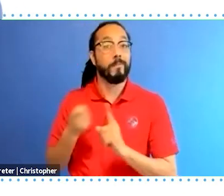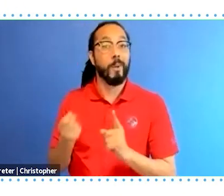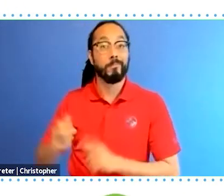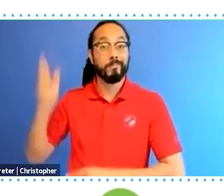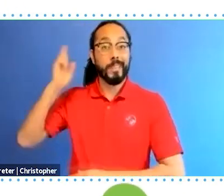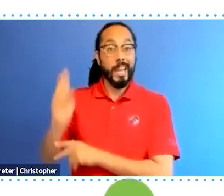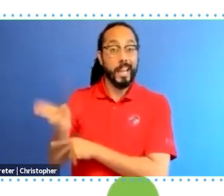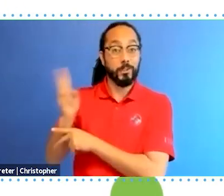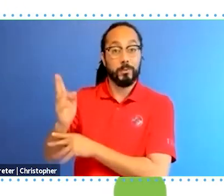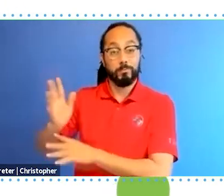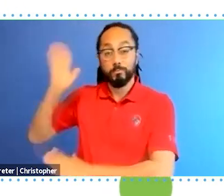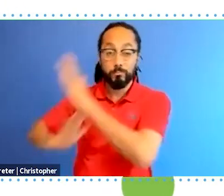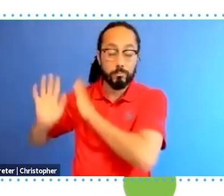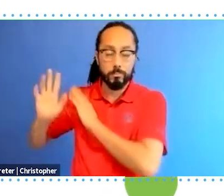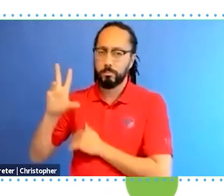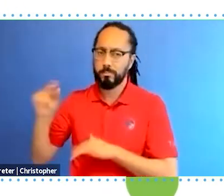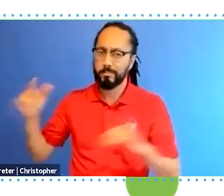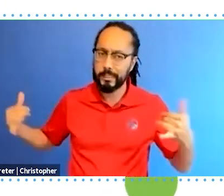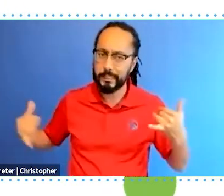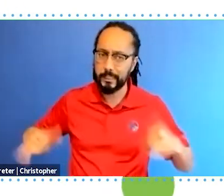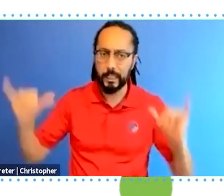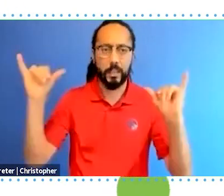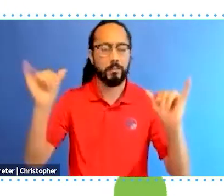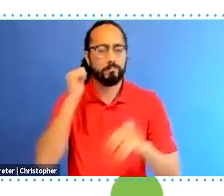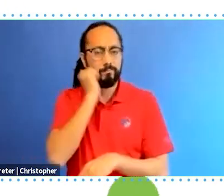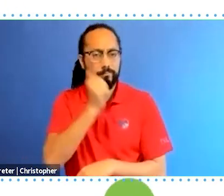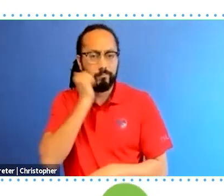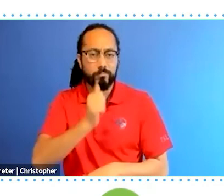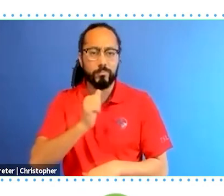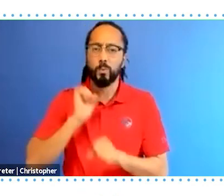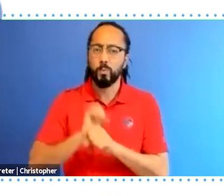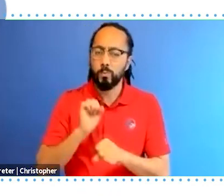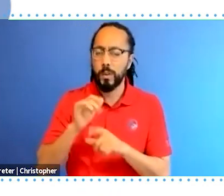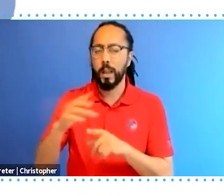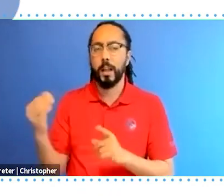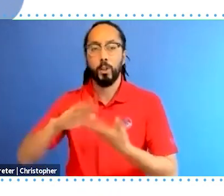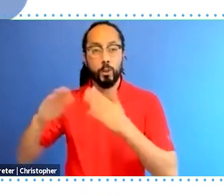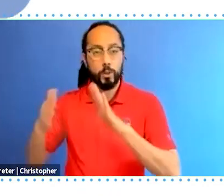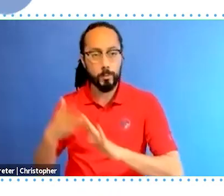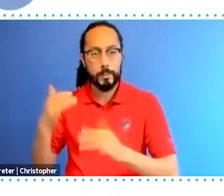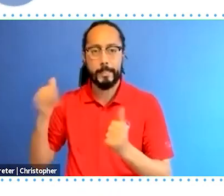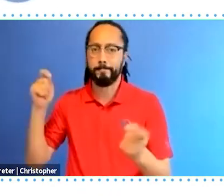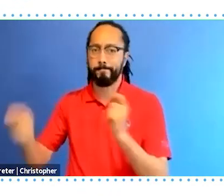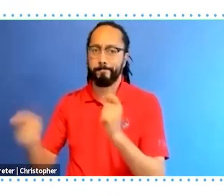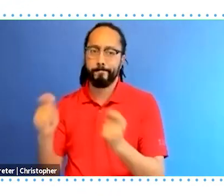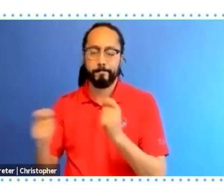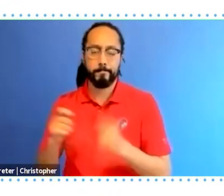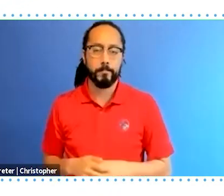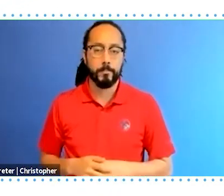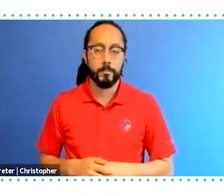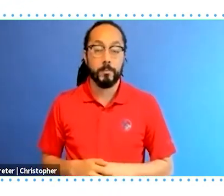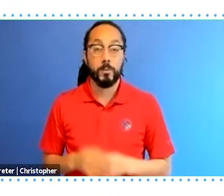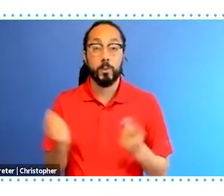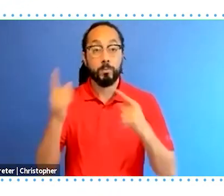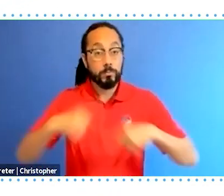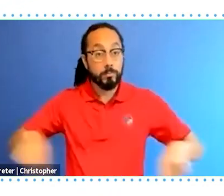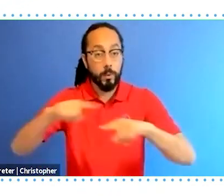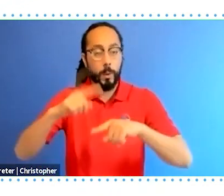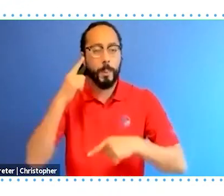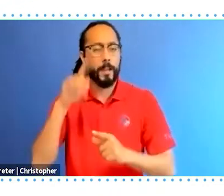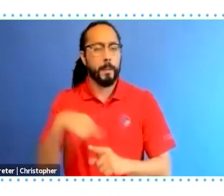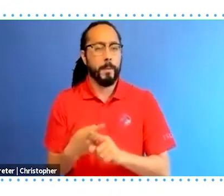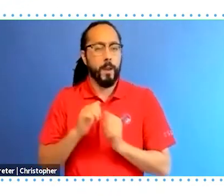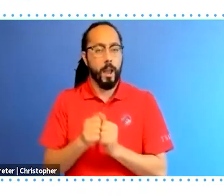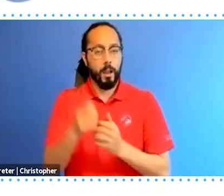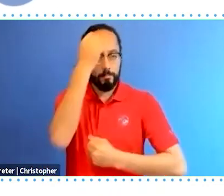and shape communities and our day-to-day work. In particular, I welcome everyone to consider thinking about decolonization